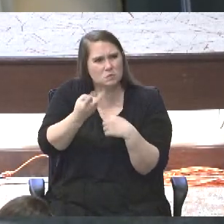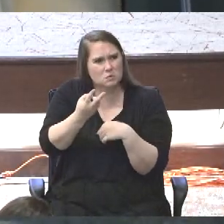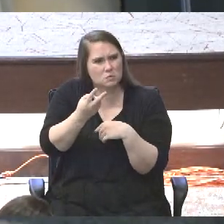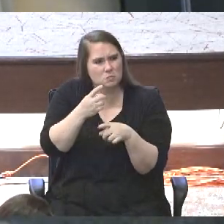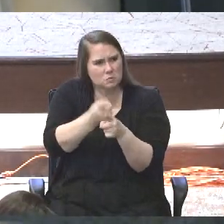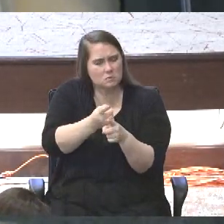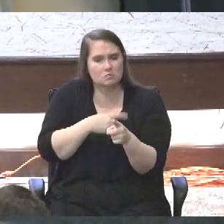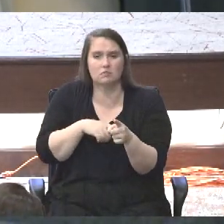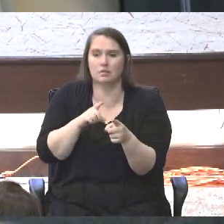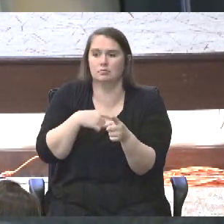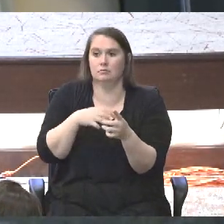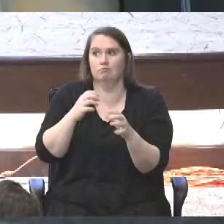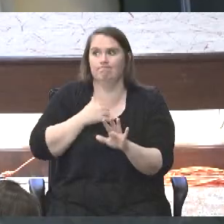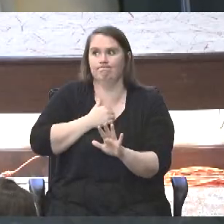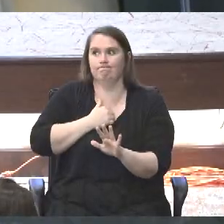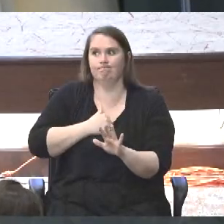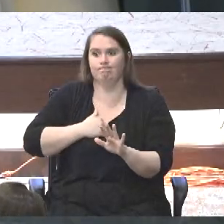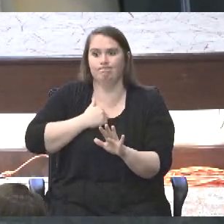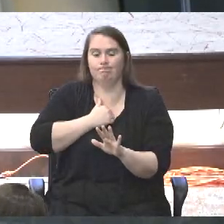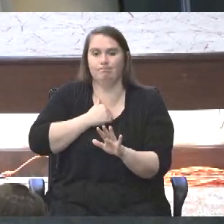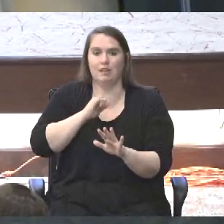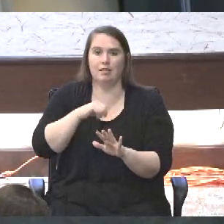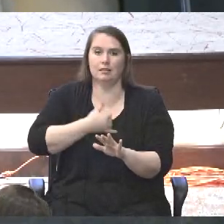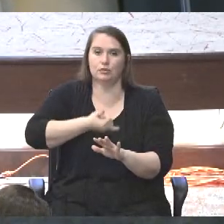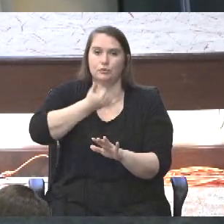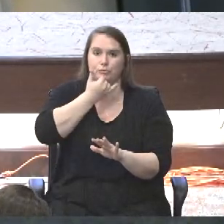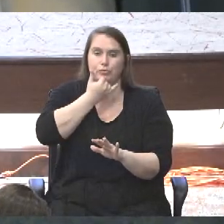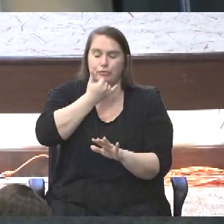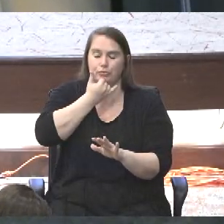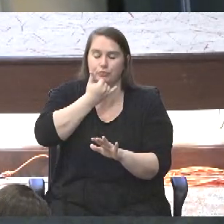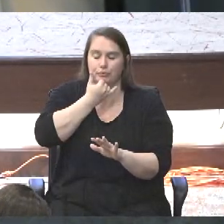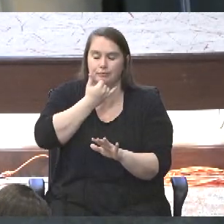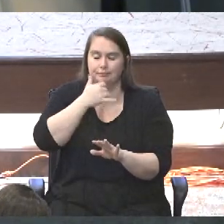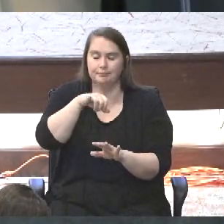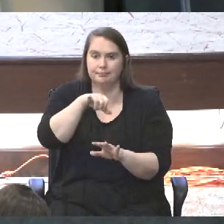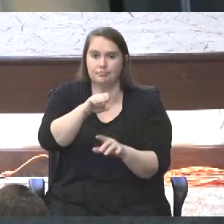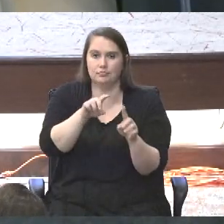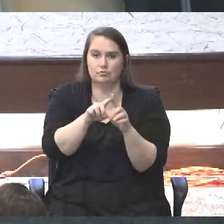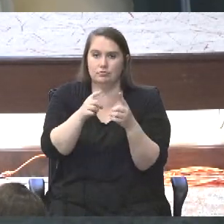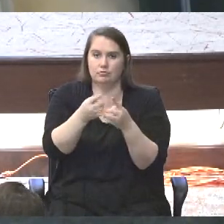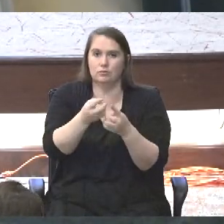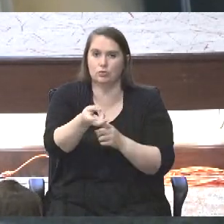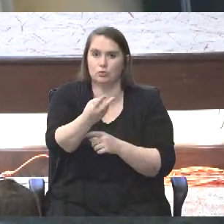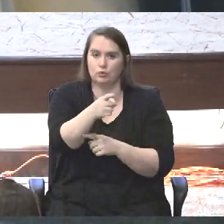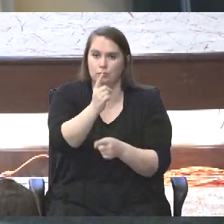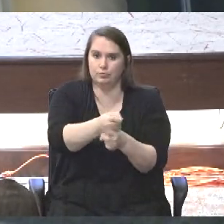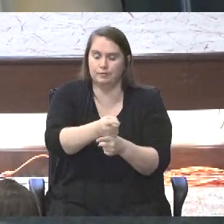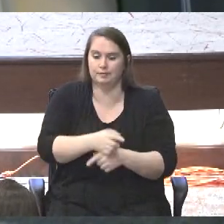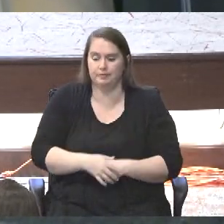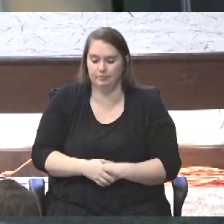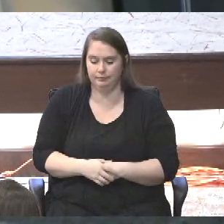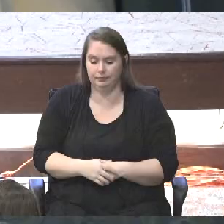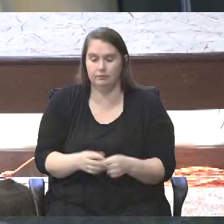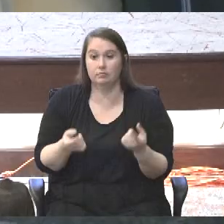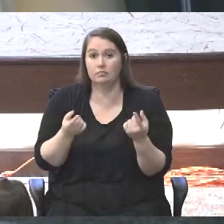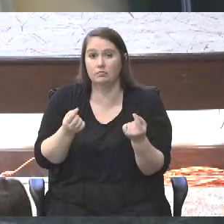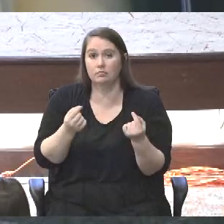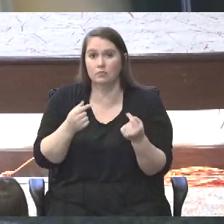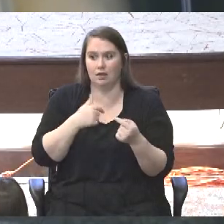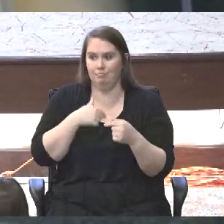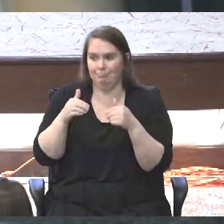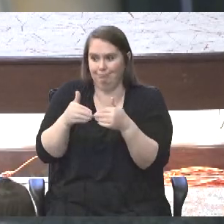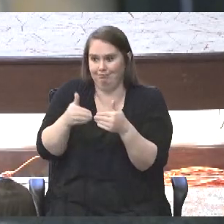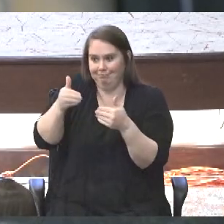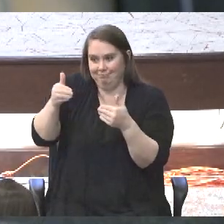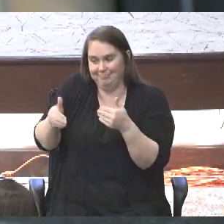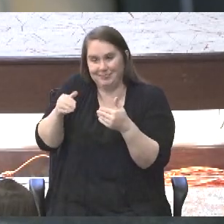you're correct. I apologize about that error. I said, okay, I didn't know I had moved. I'm Josh's neighbor now,